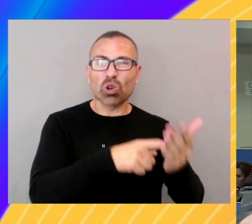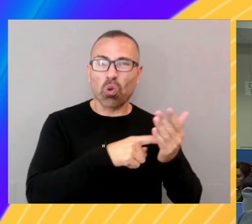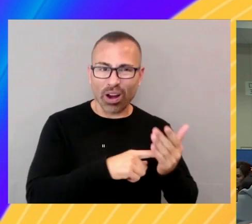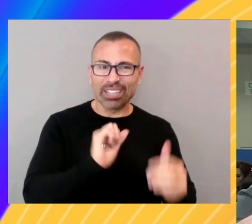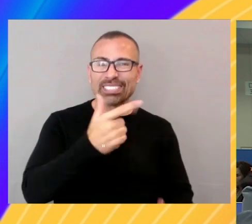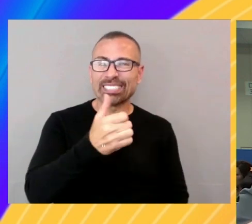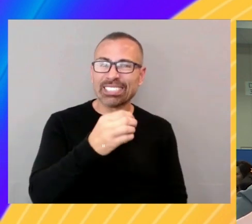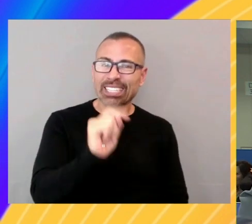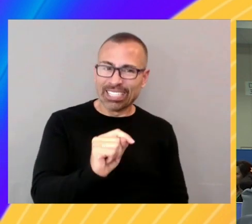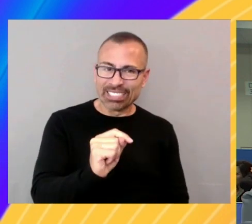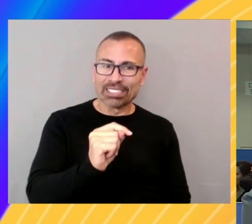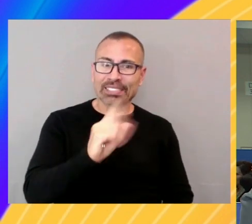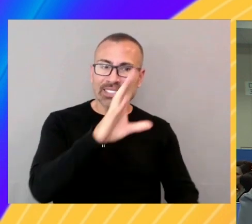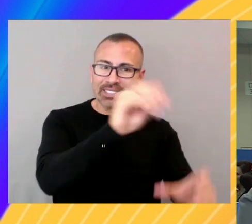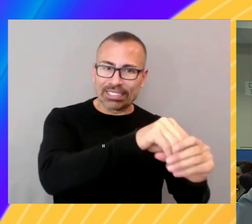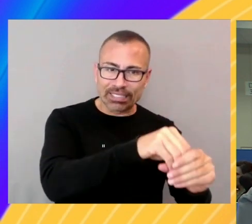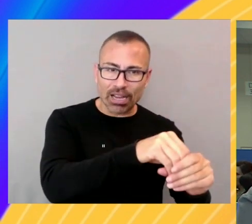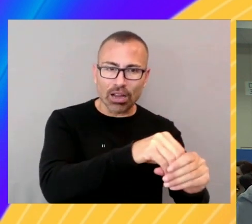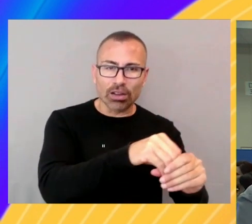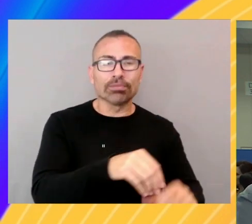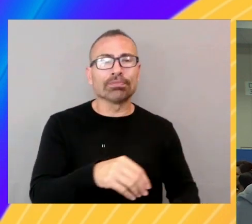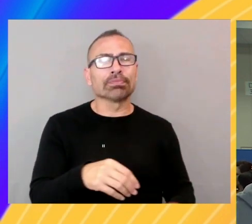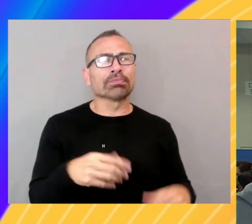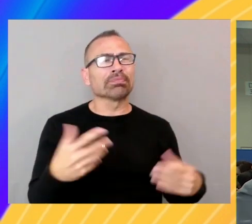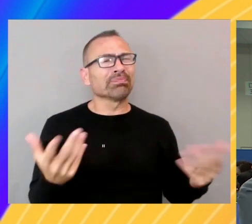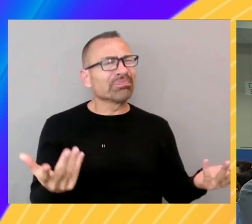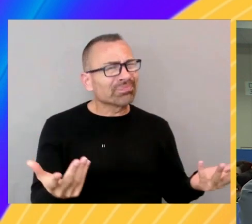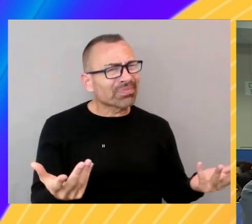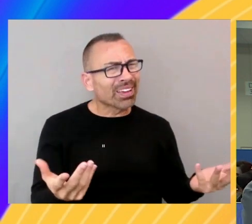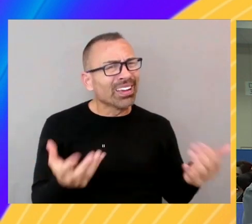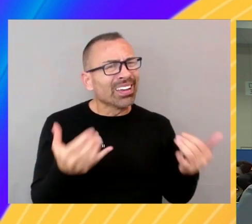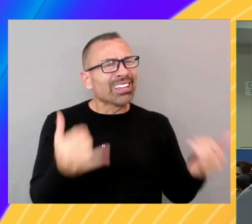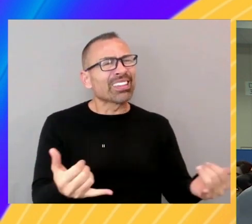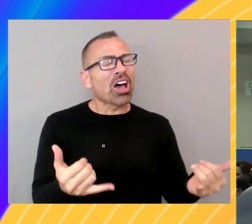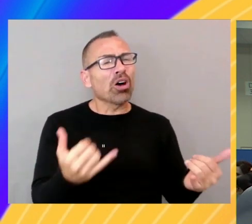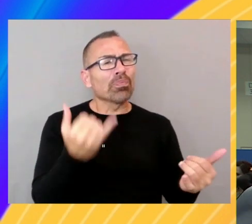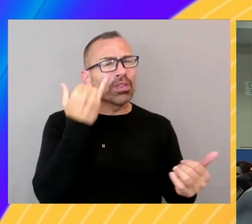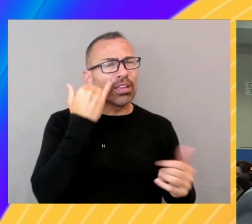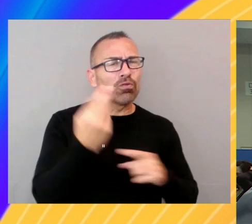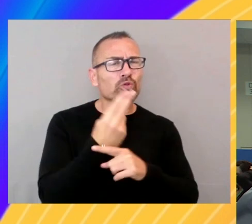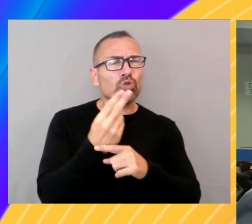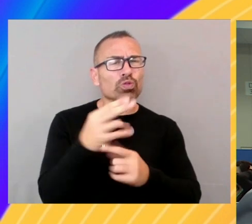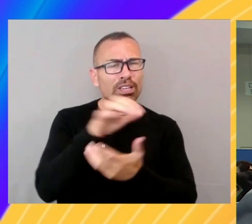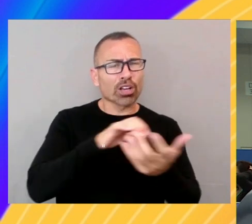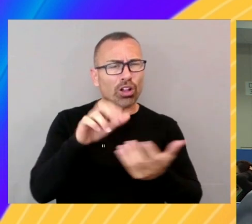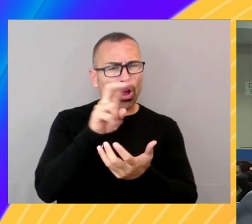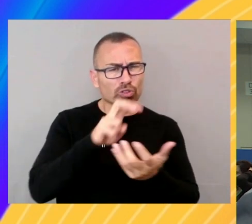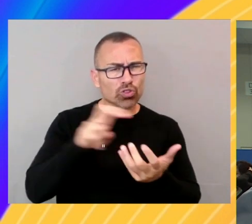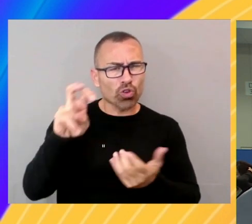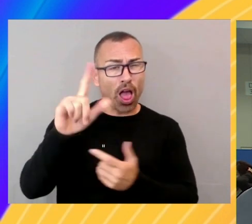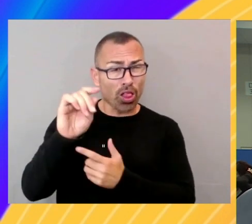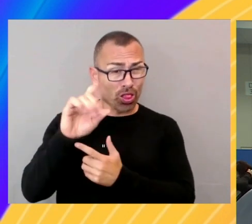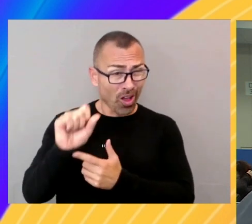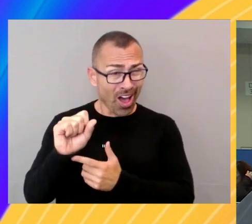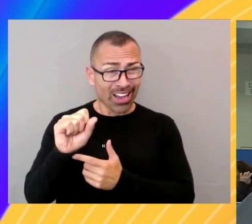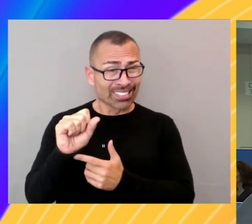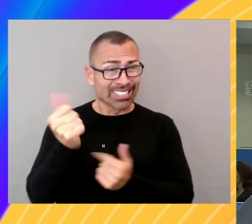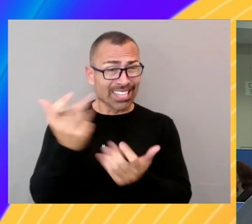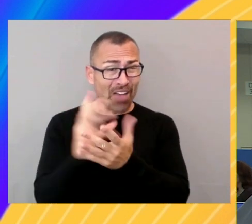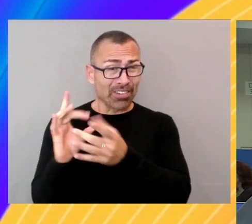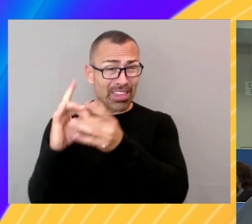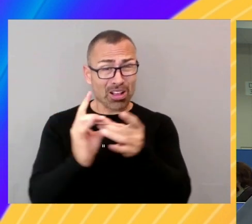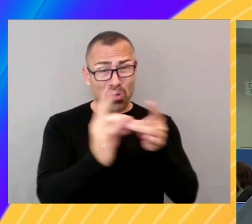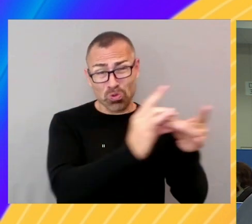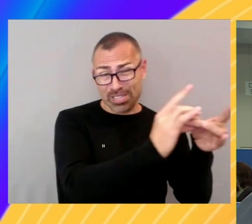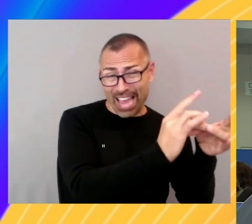can you glue this all together with CloudTrail logs and what you were just talking about? Is it sort of the same thing to grab